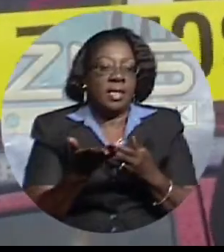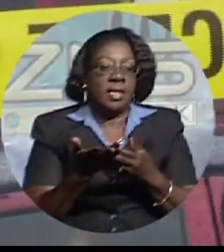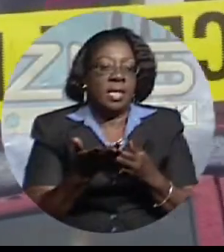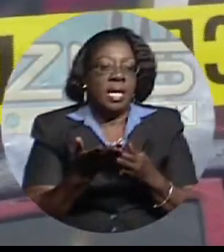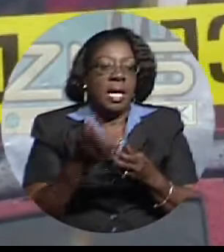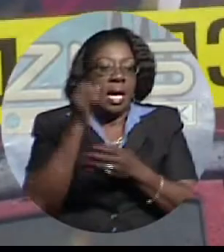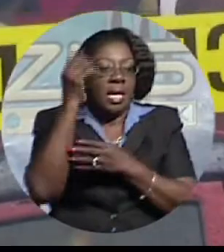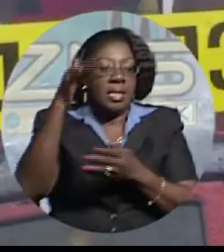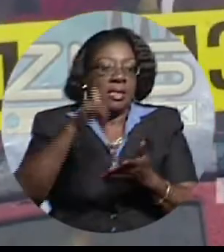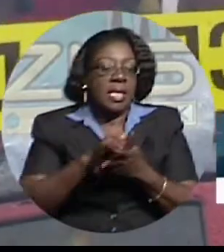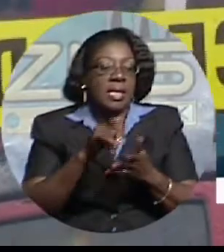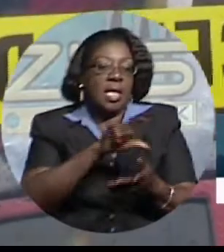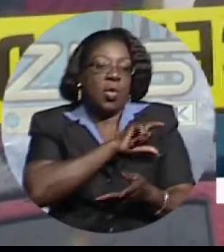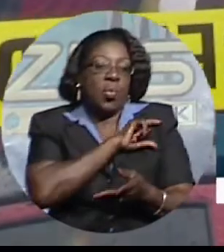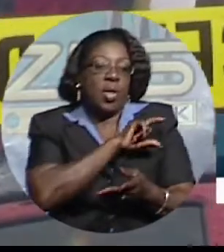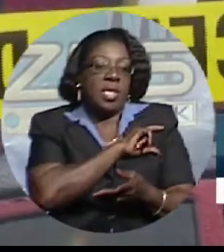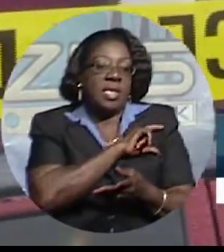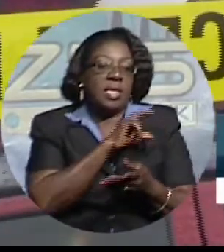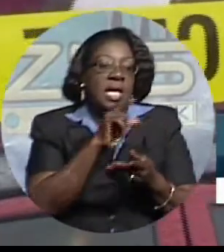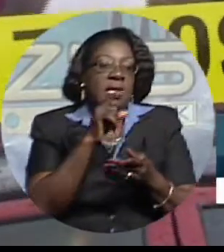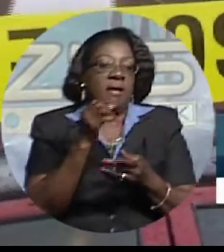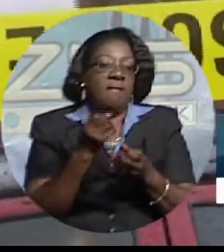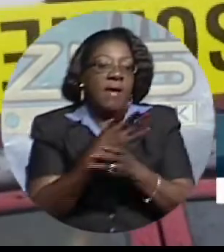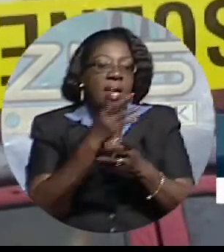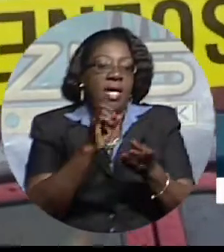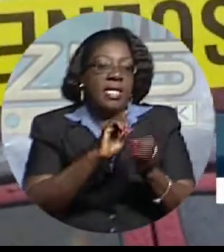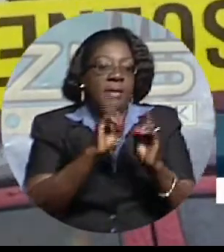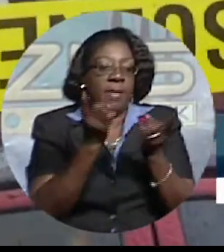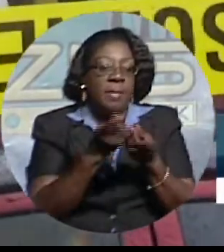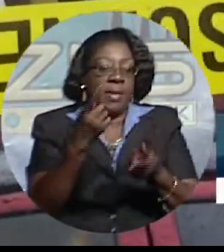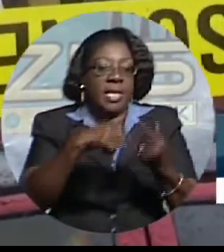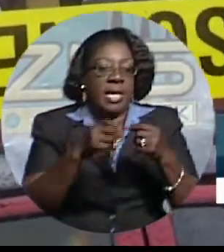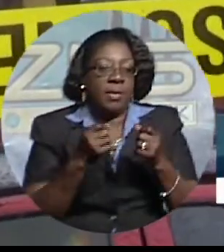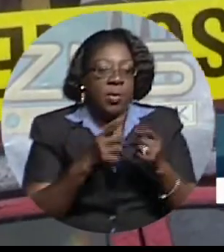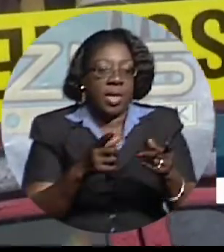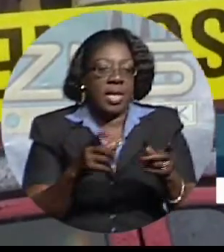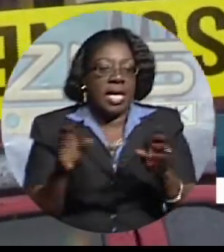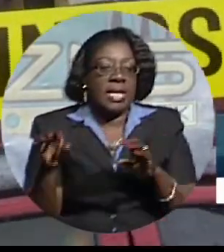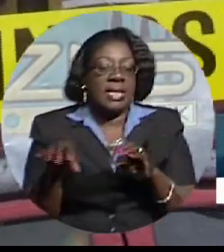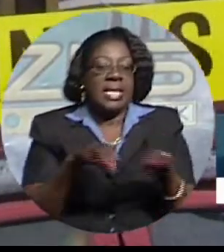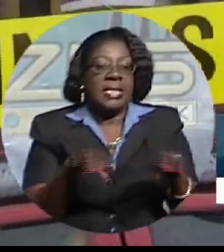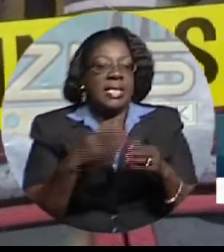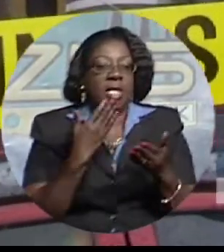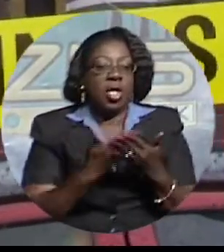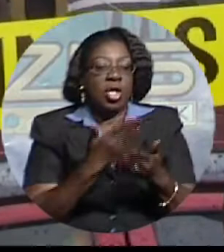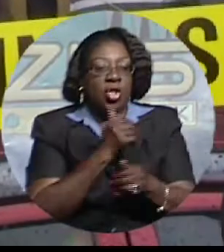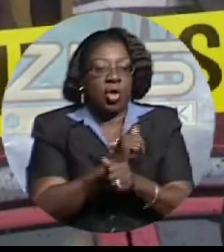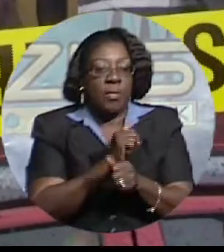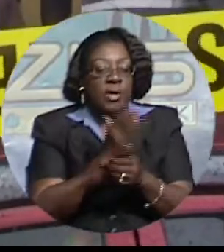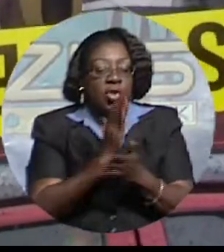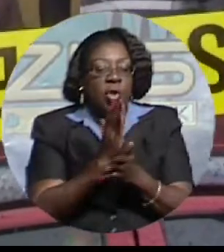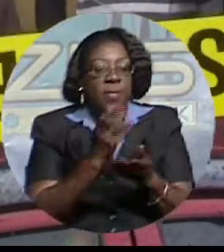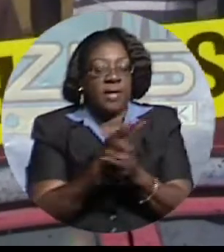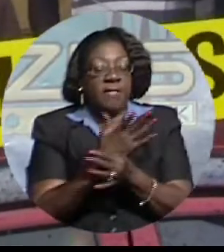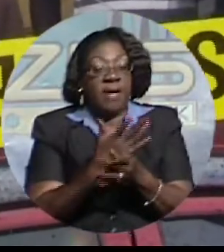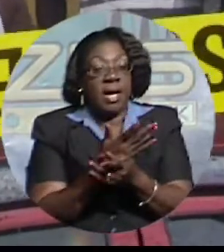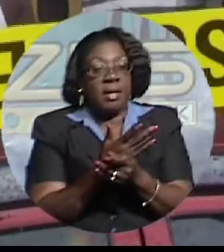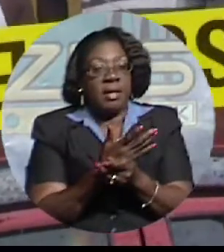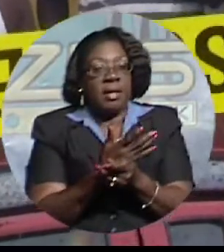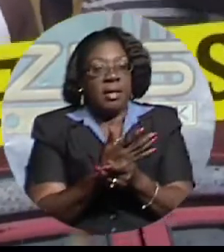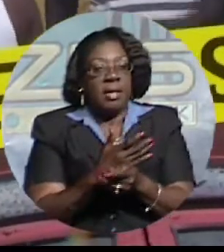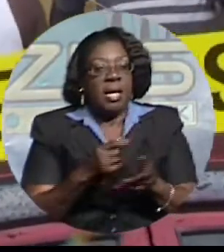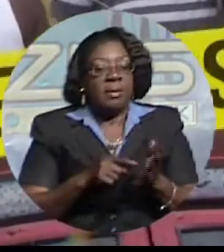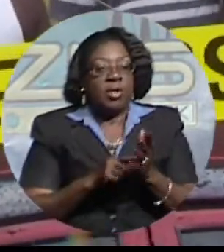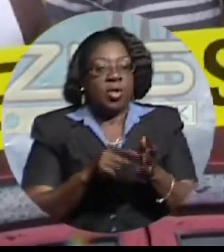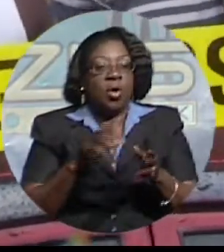I understand the police, the fire department was here very quickly and did a good job in restraining it, because I'm sure there are a lot